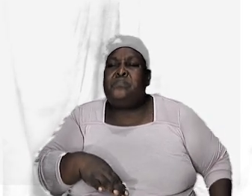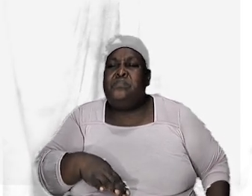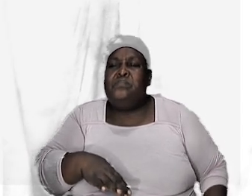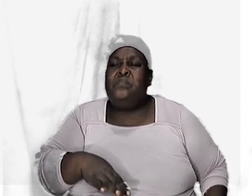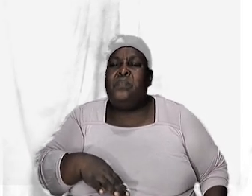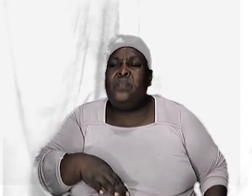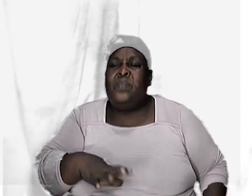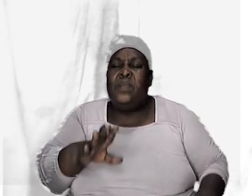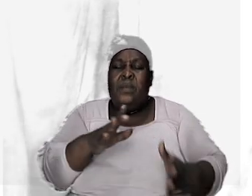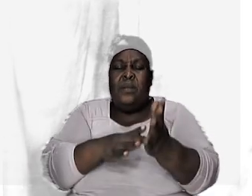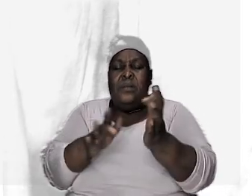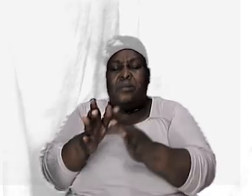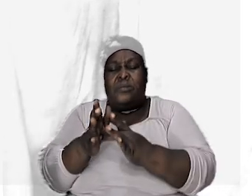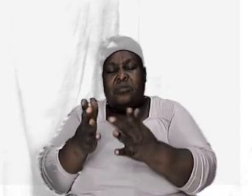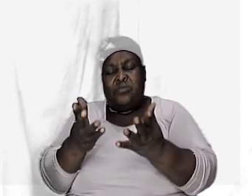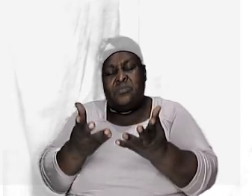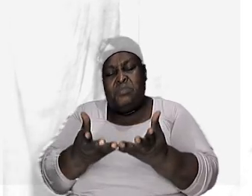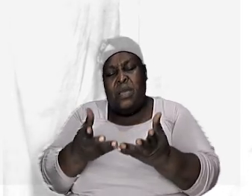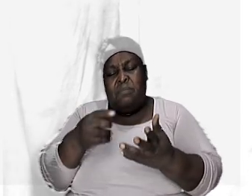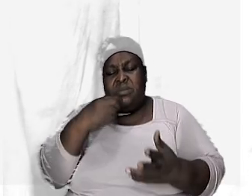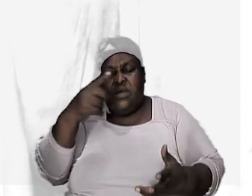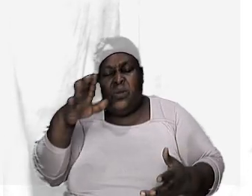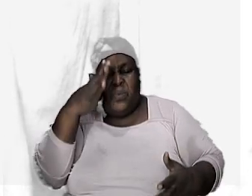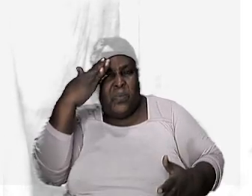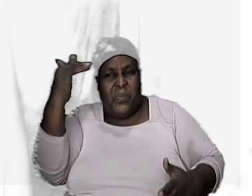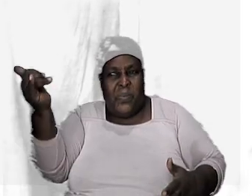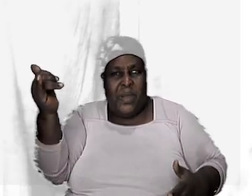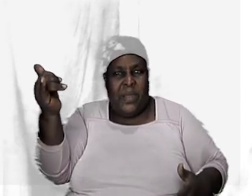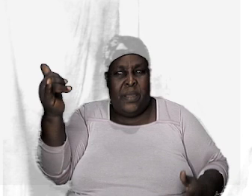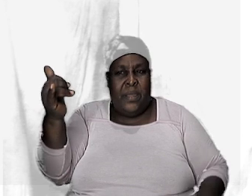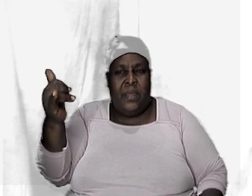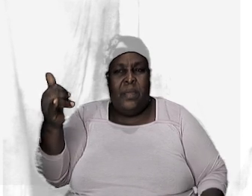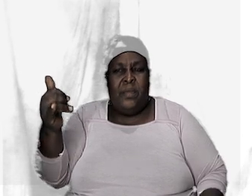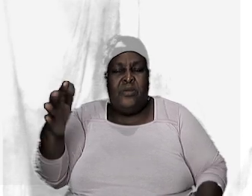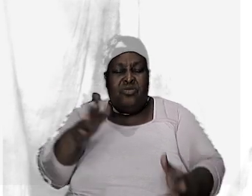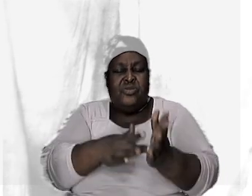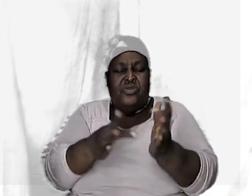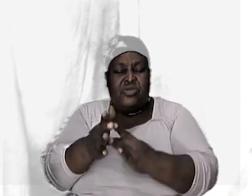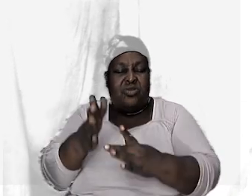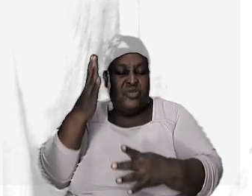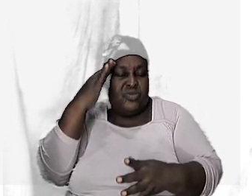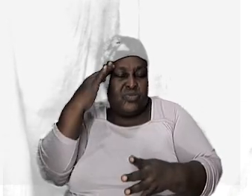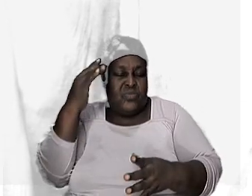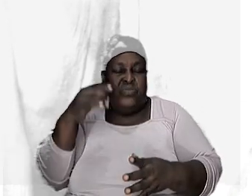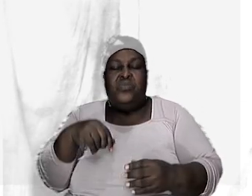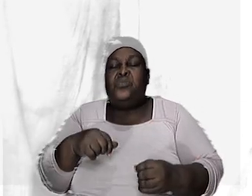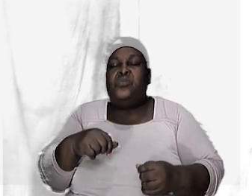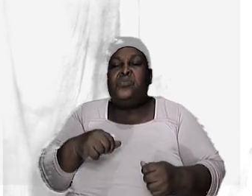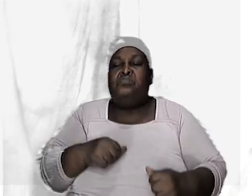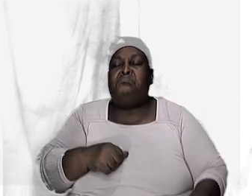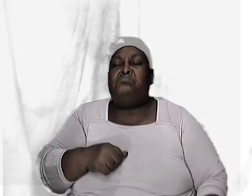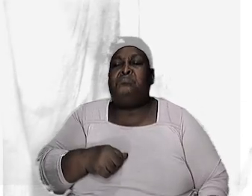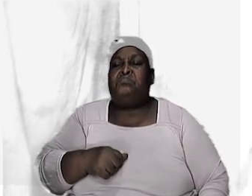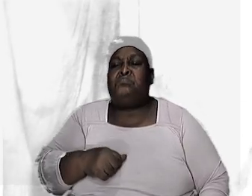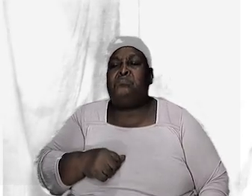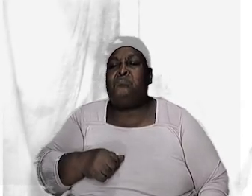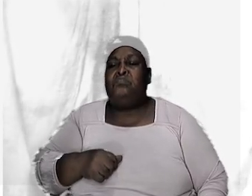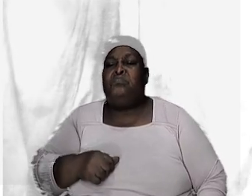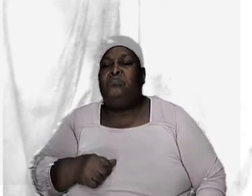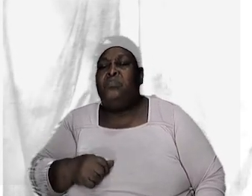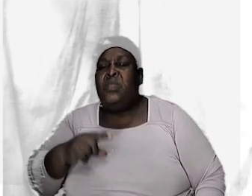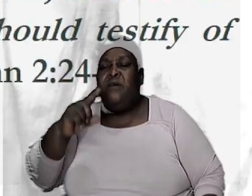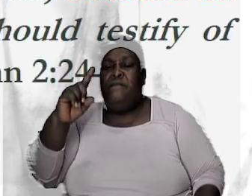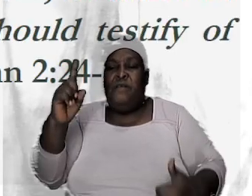the scriptures tell you why and why Jesus knew all these things about the woman. First of all,